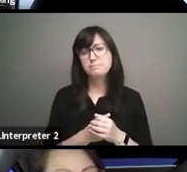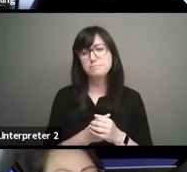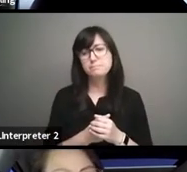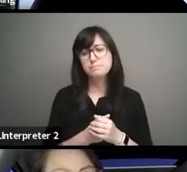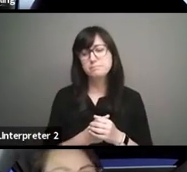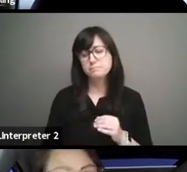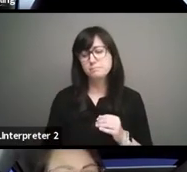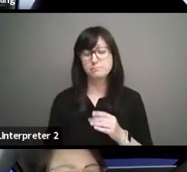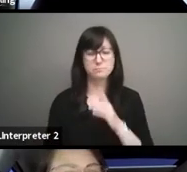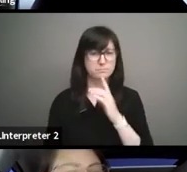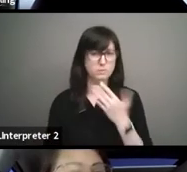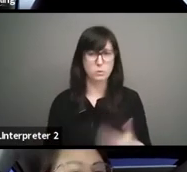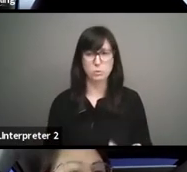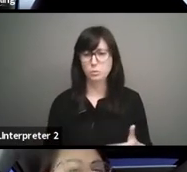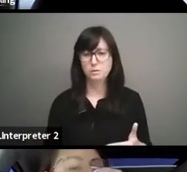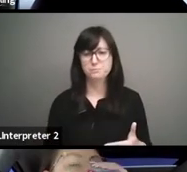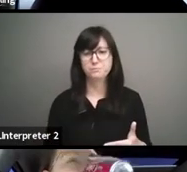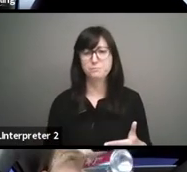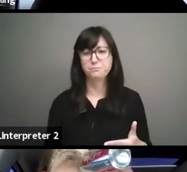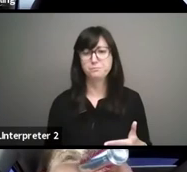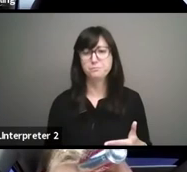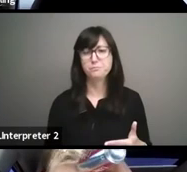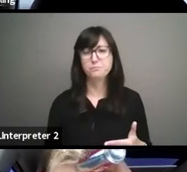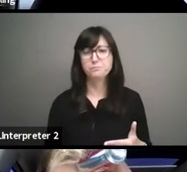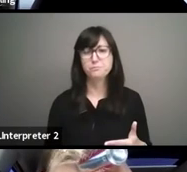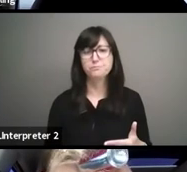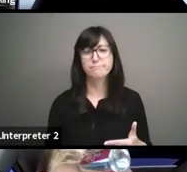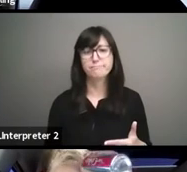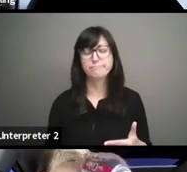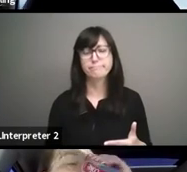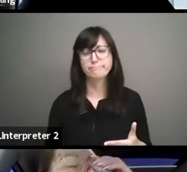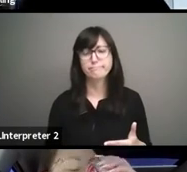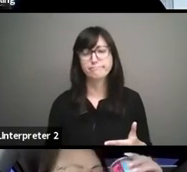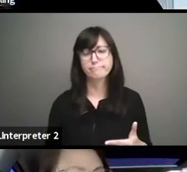could talk forever about how within